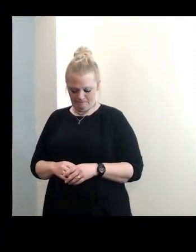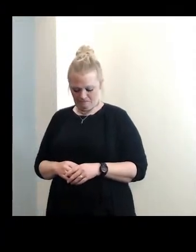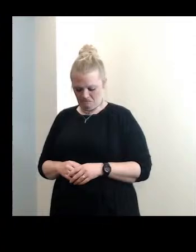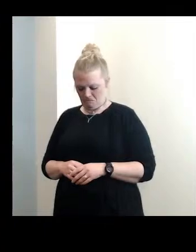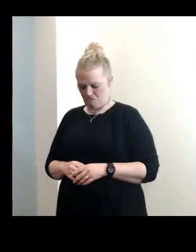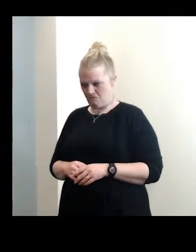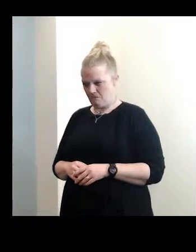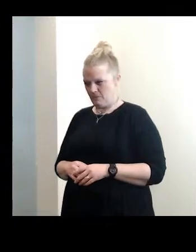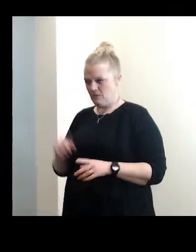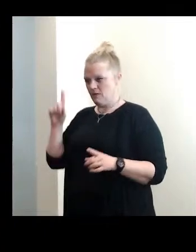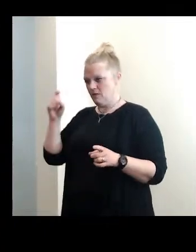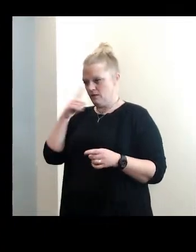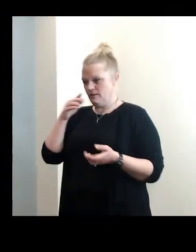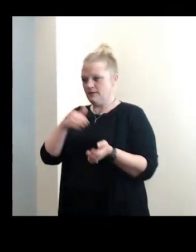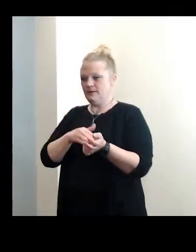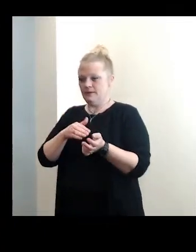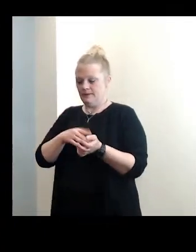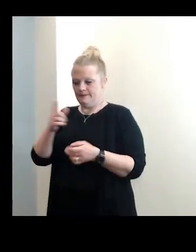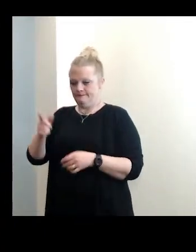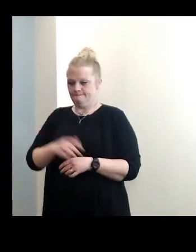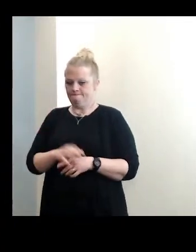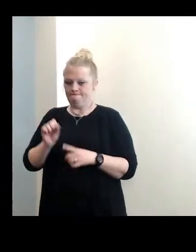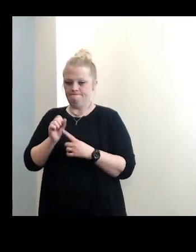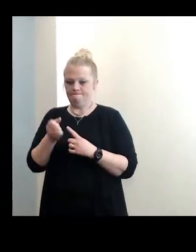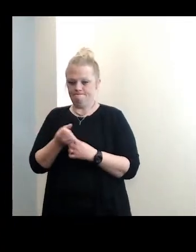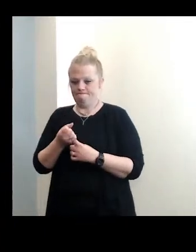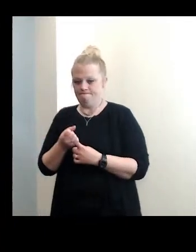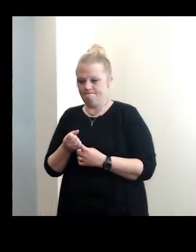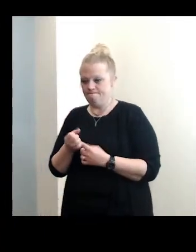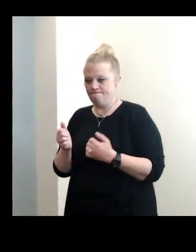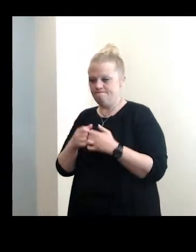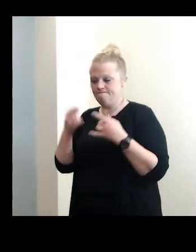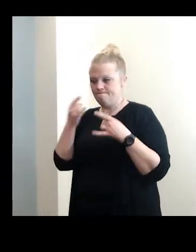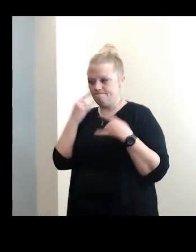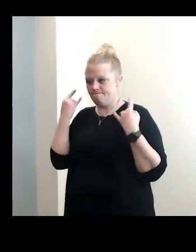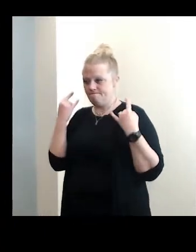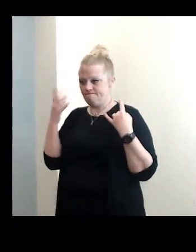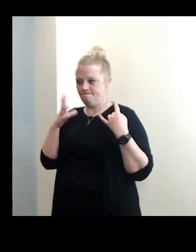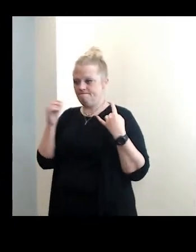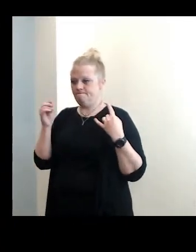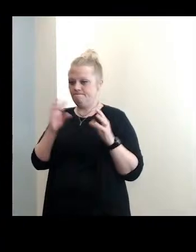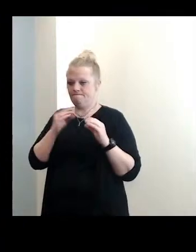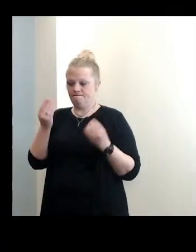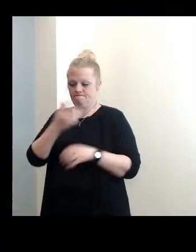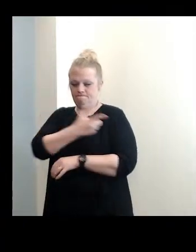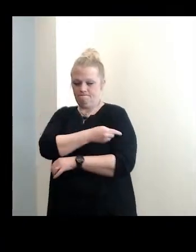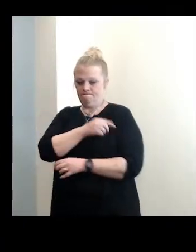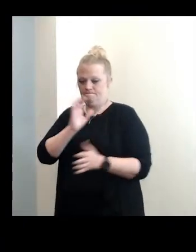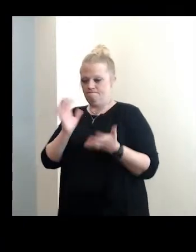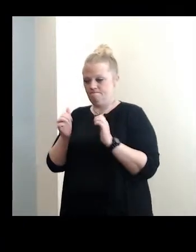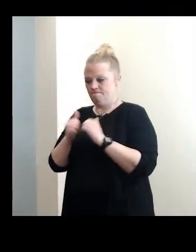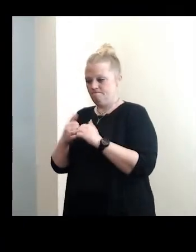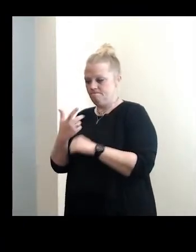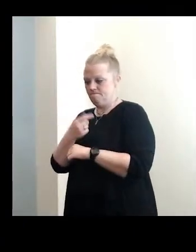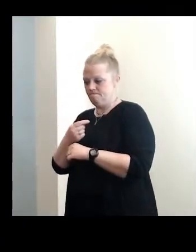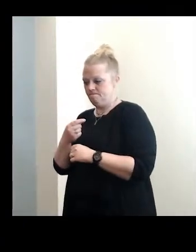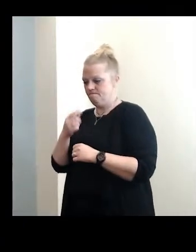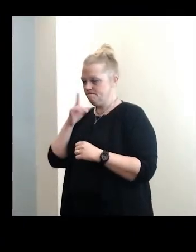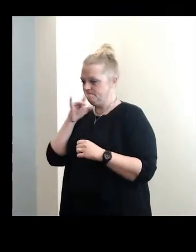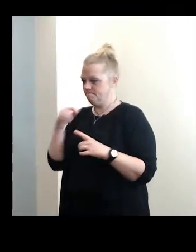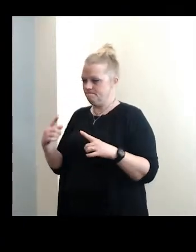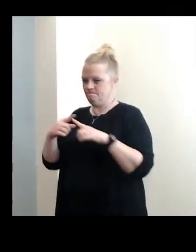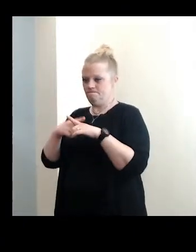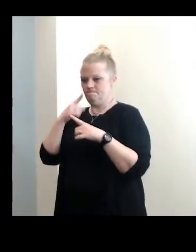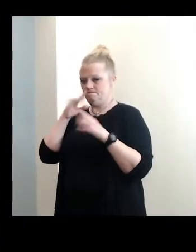Hi, this question is for Dr. Burstein. The situation with masks and unvaccinated versus vaccinated kind of raises a conflict